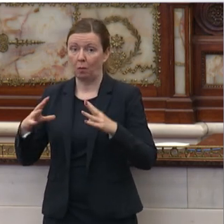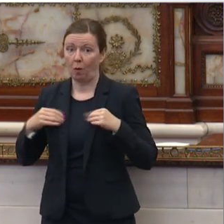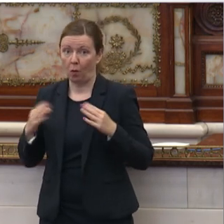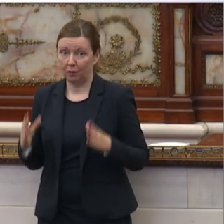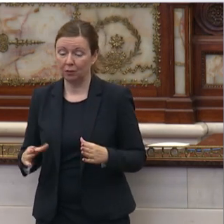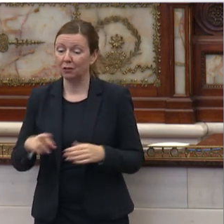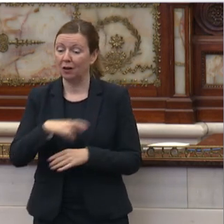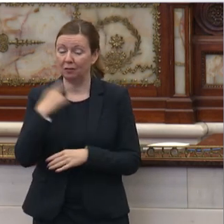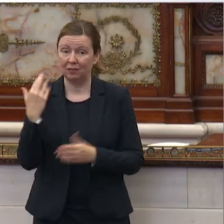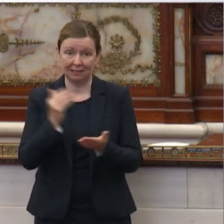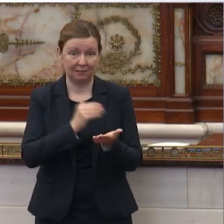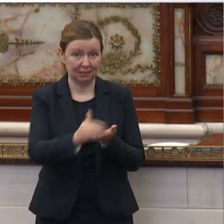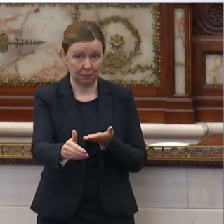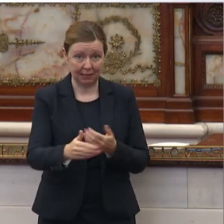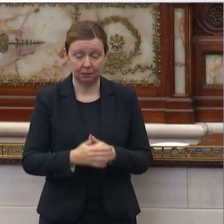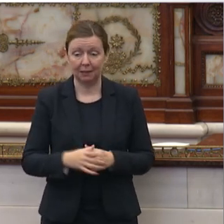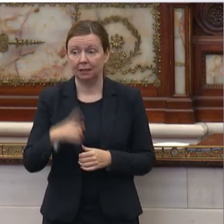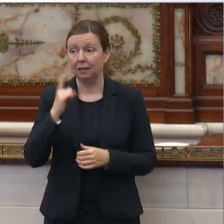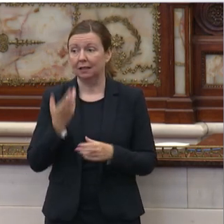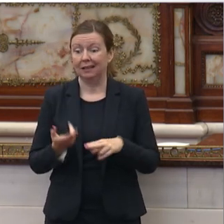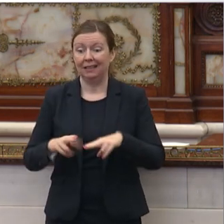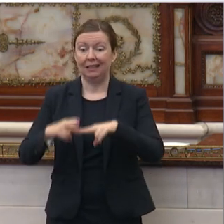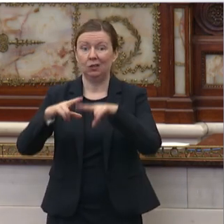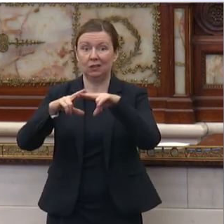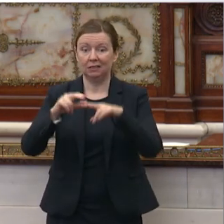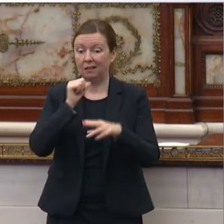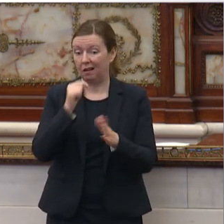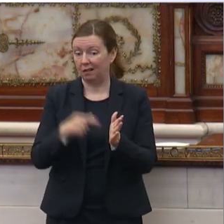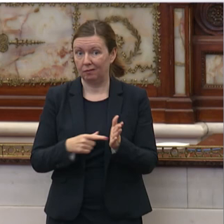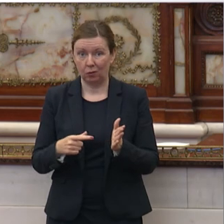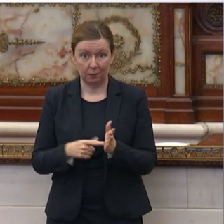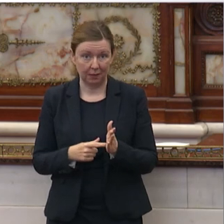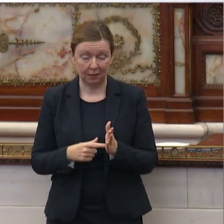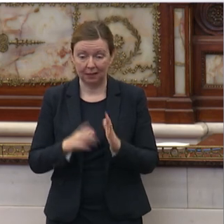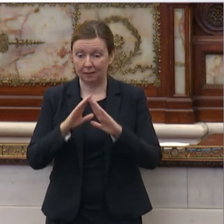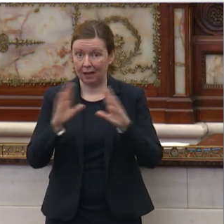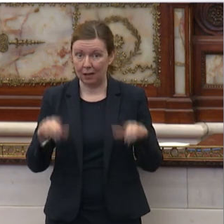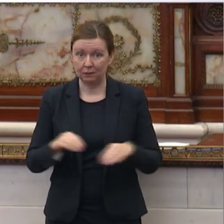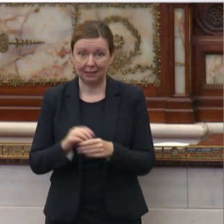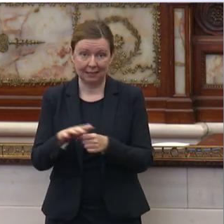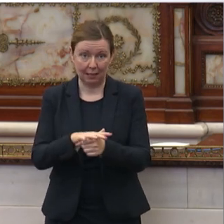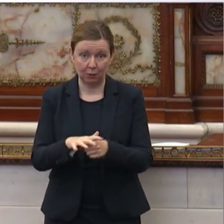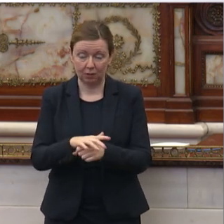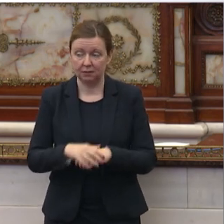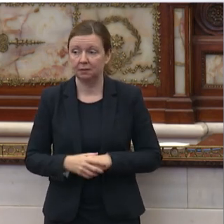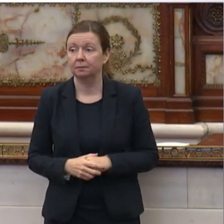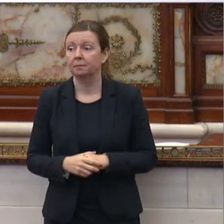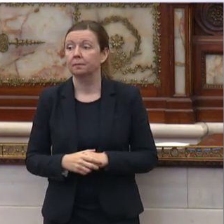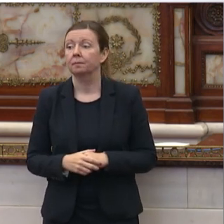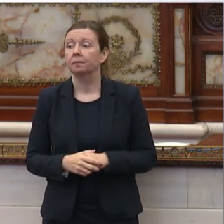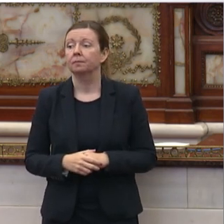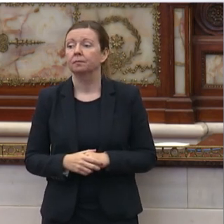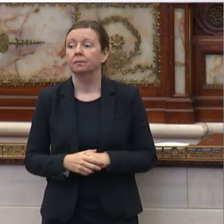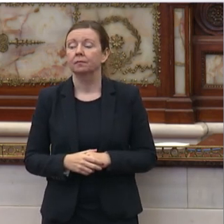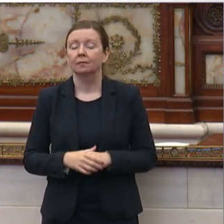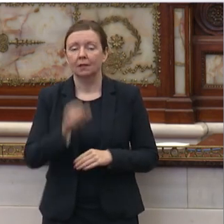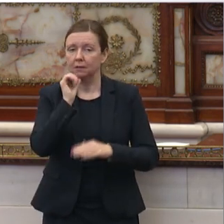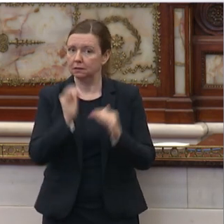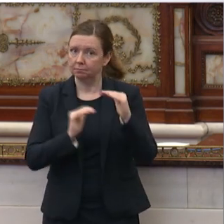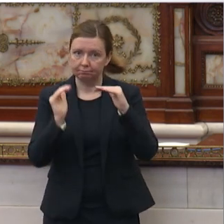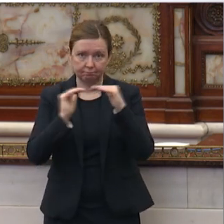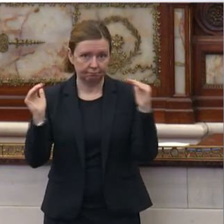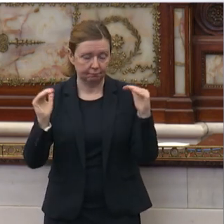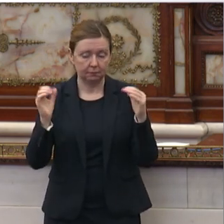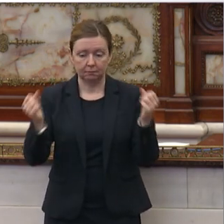of displacement due to the increasing unaffordability of housing in our neighborhoods. It's unjust that so